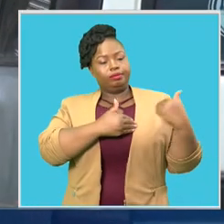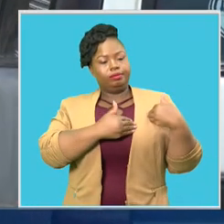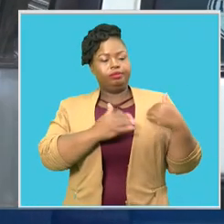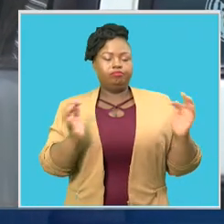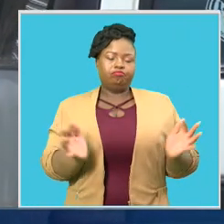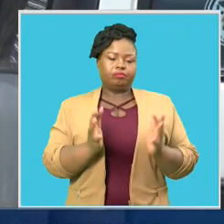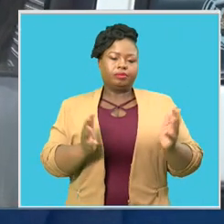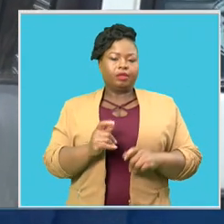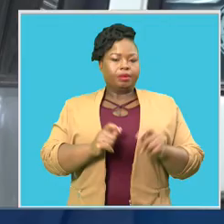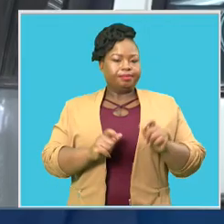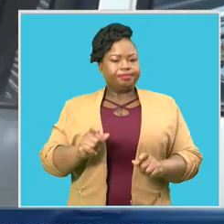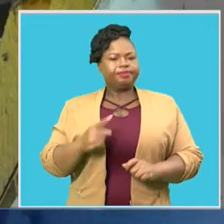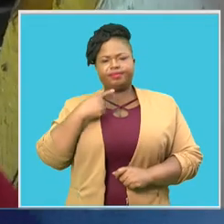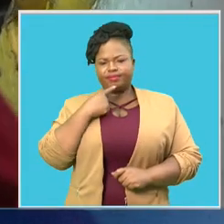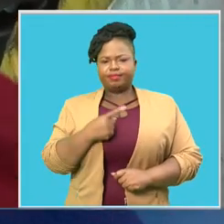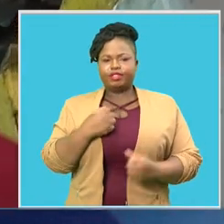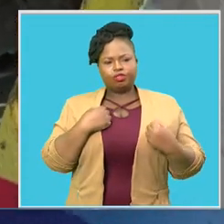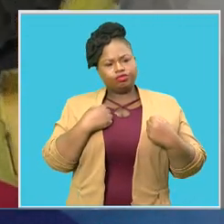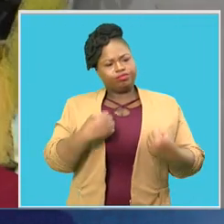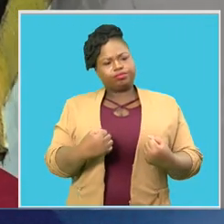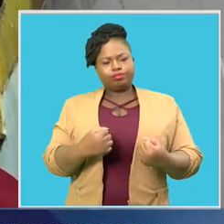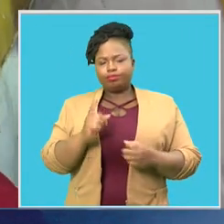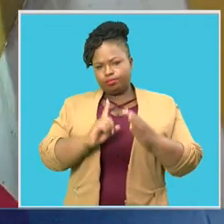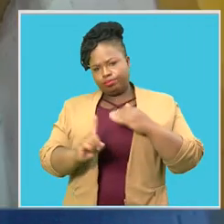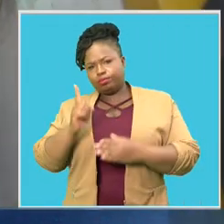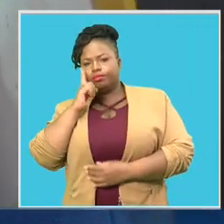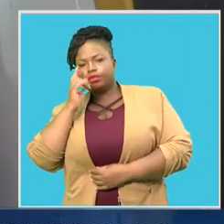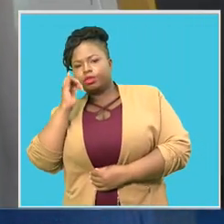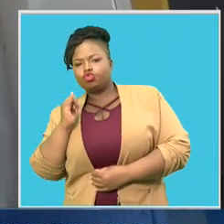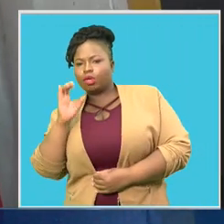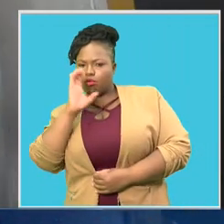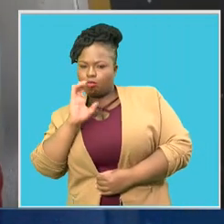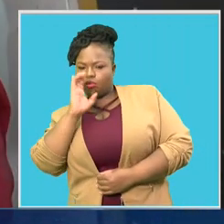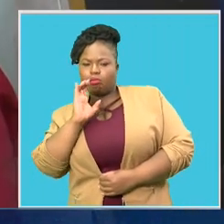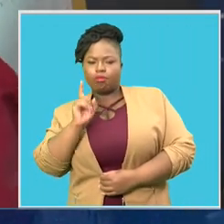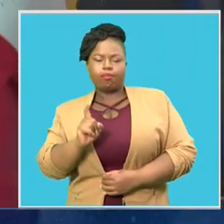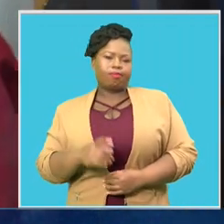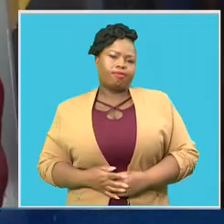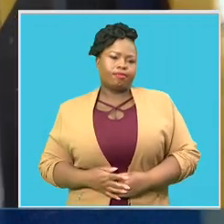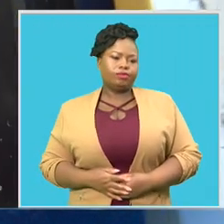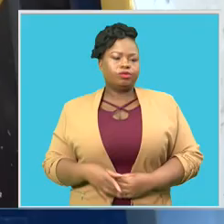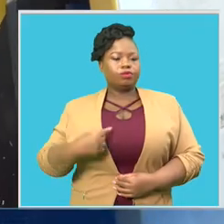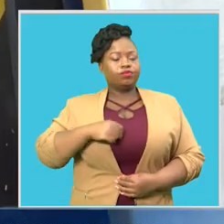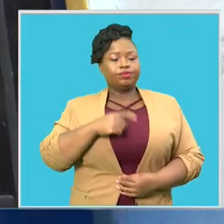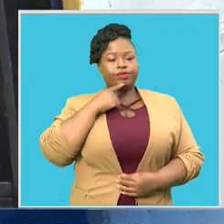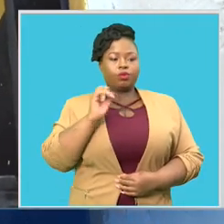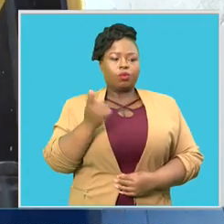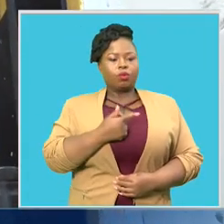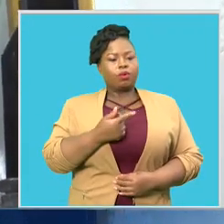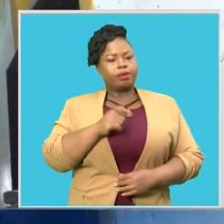ugqugquzela abashayeli ukuba balethe izimoto ukuba ke zihlolwe. Then we're just urging all the residents to come and check their